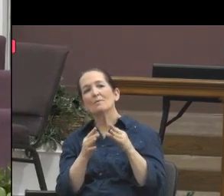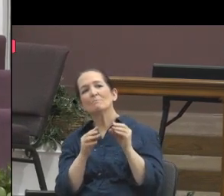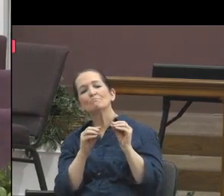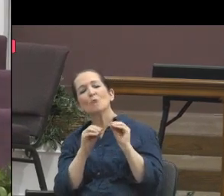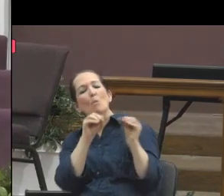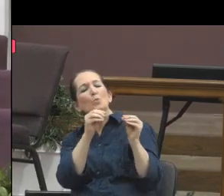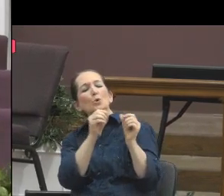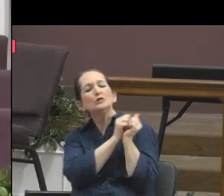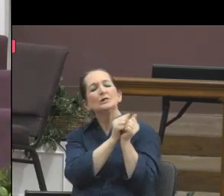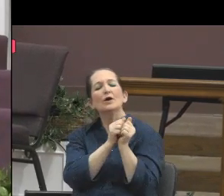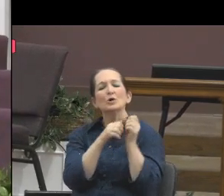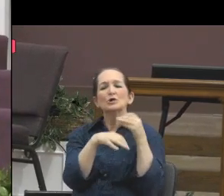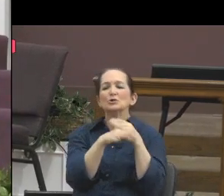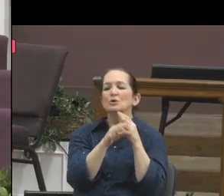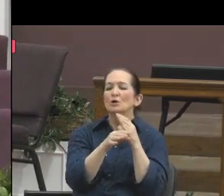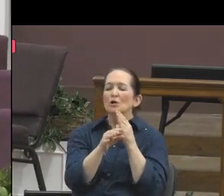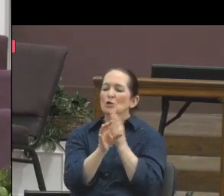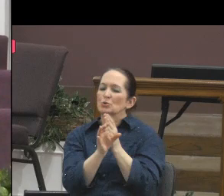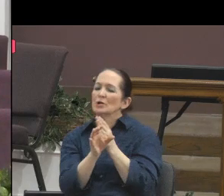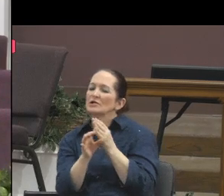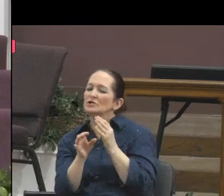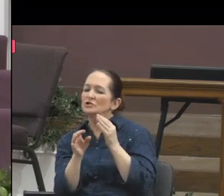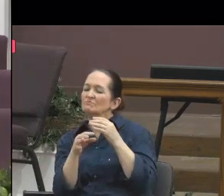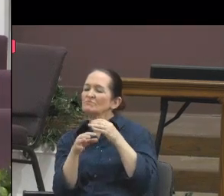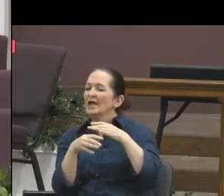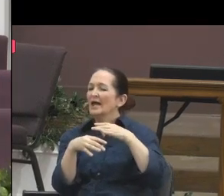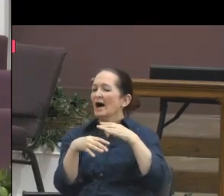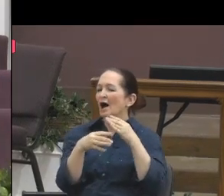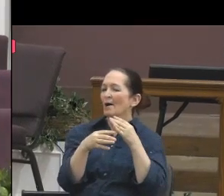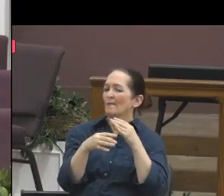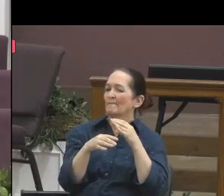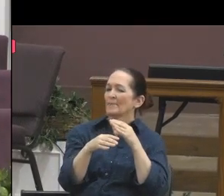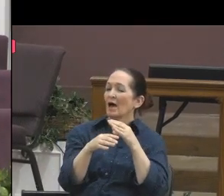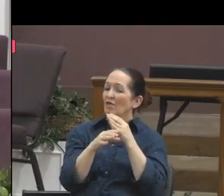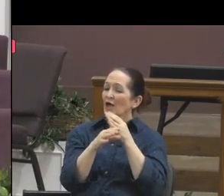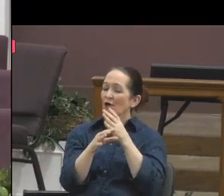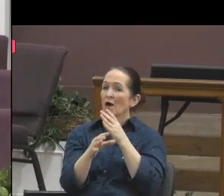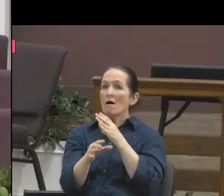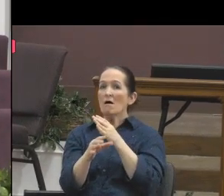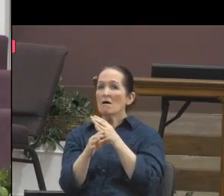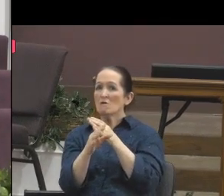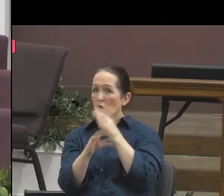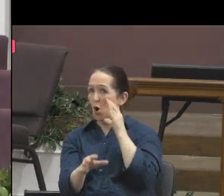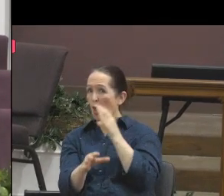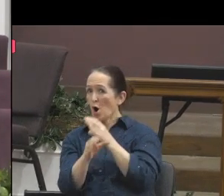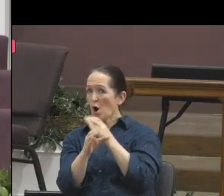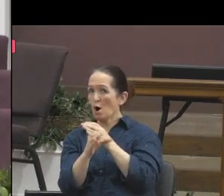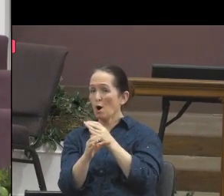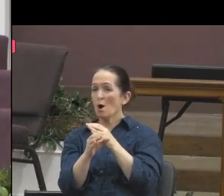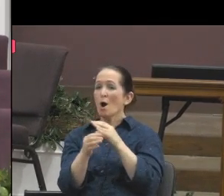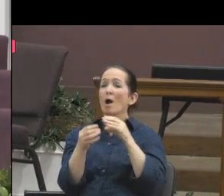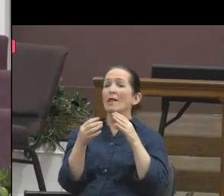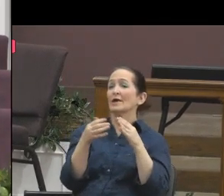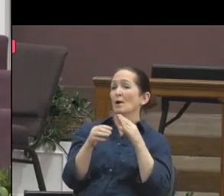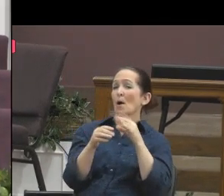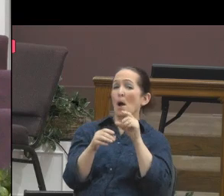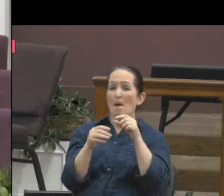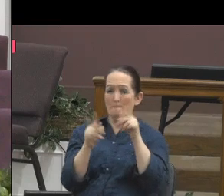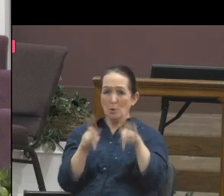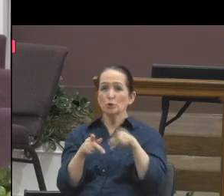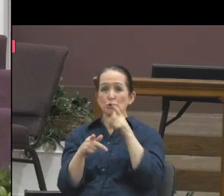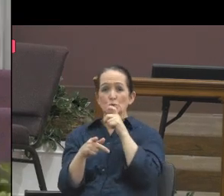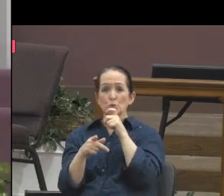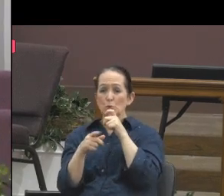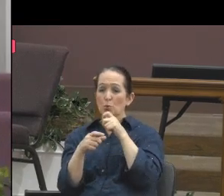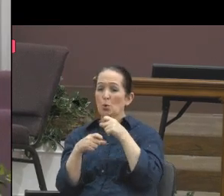whether that be a car or a watch or a... Let's take the watchmaker for a minute who's putting together a watch and he